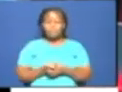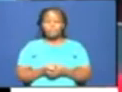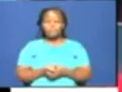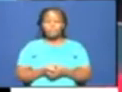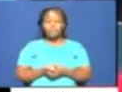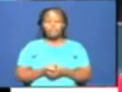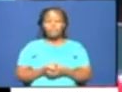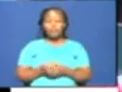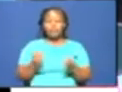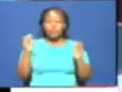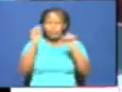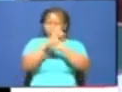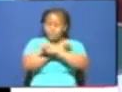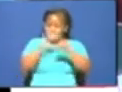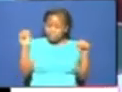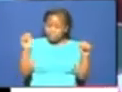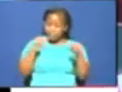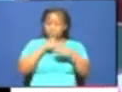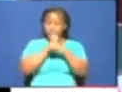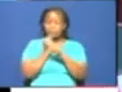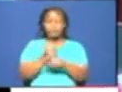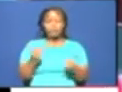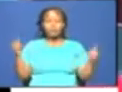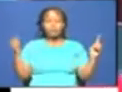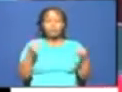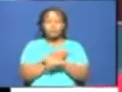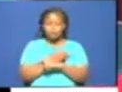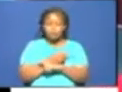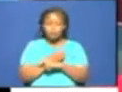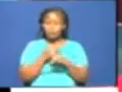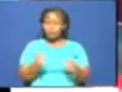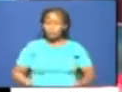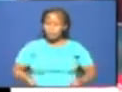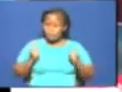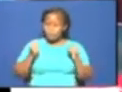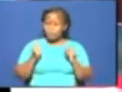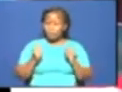The president makes a difference in the life of this nation.